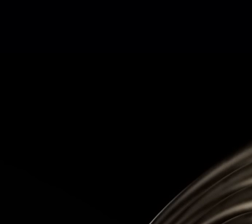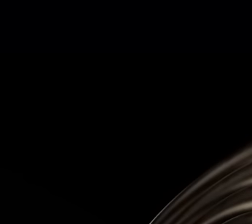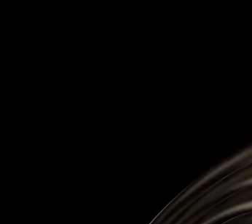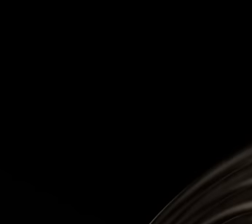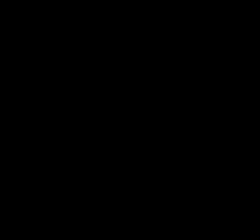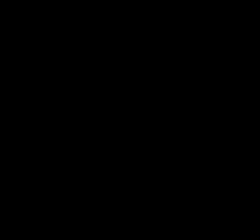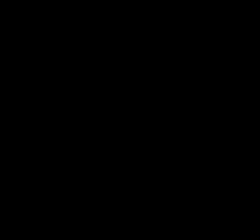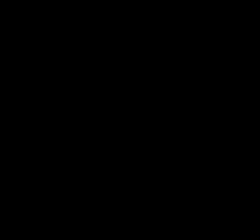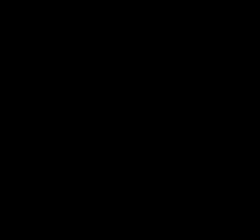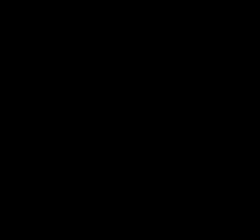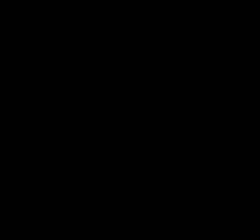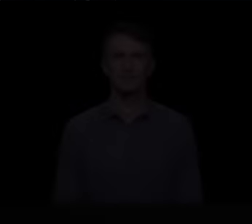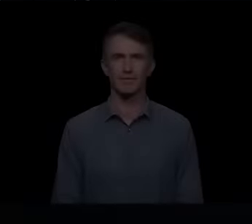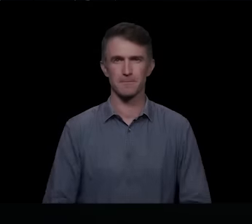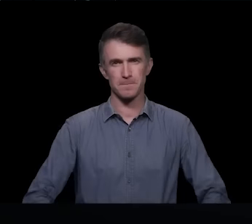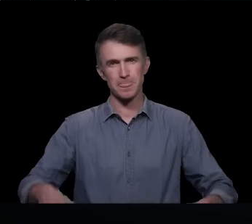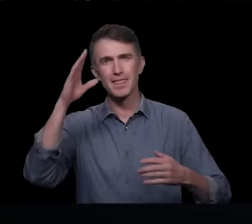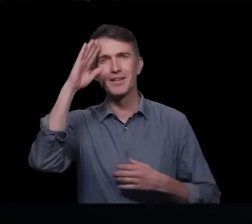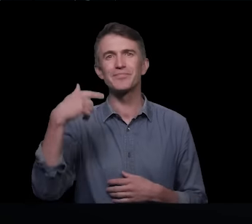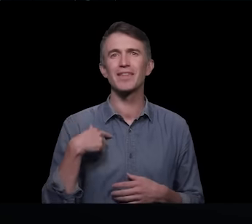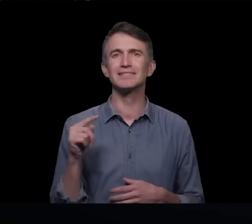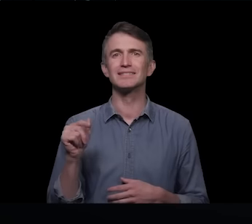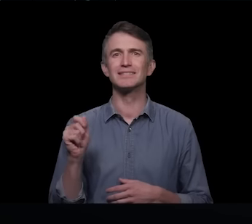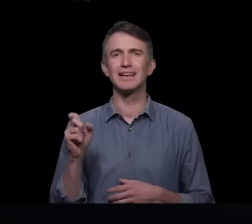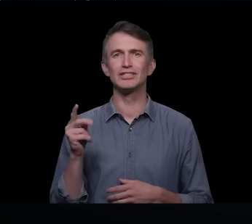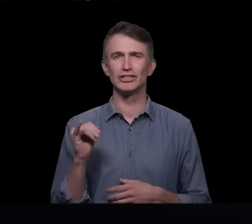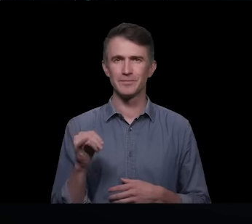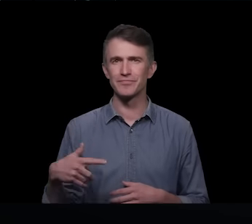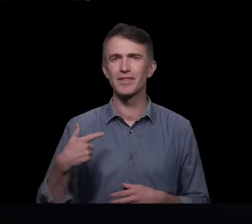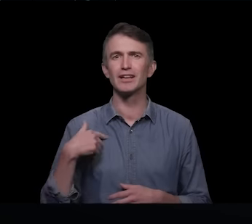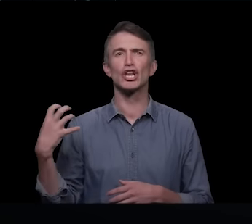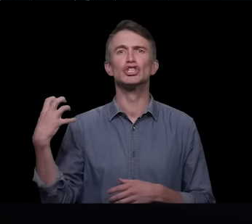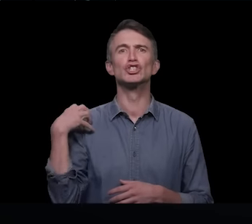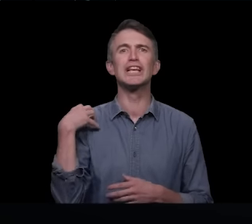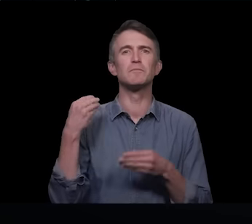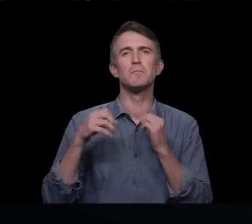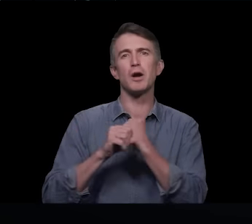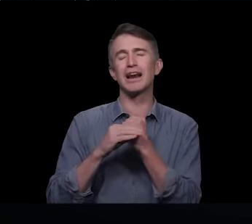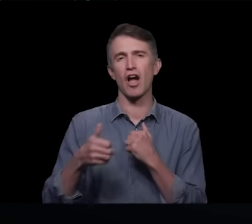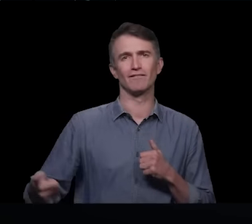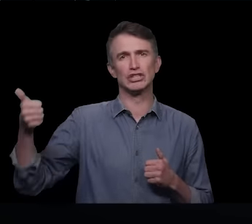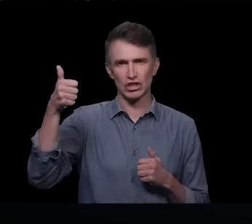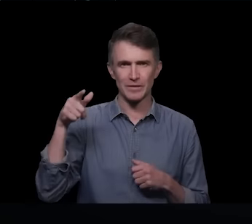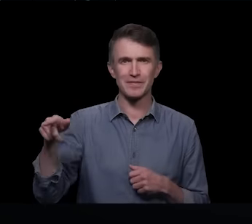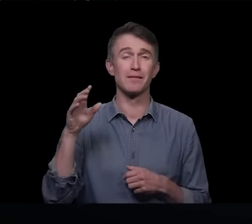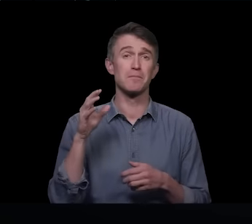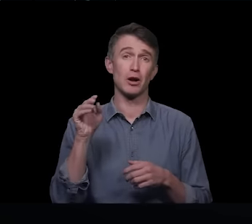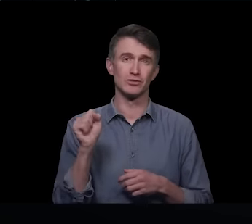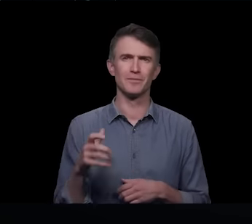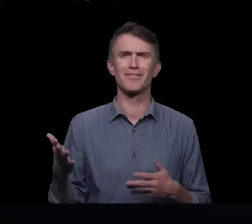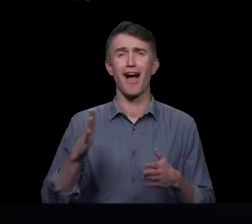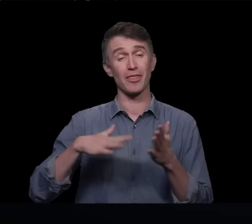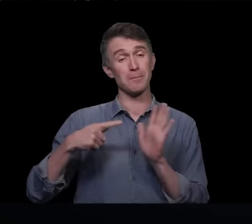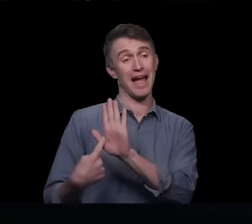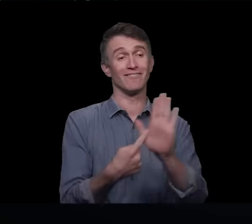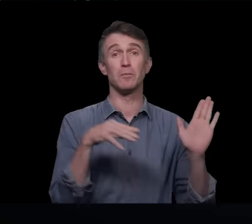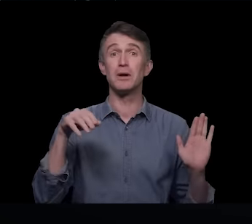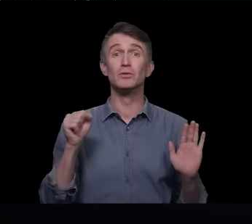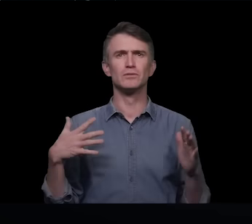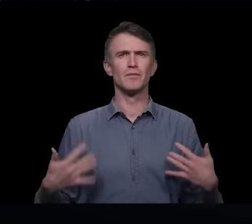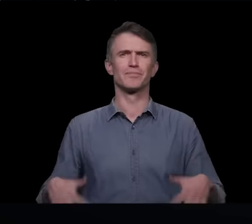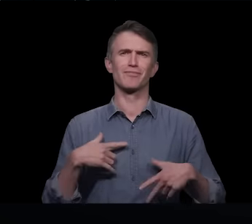Chief Marketing Officer, Microsoft. Hi, my name is Takeshi Numoto, and I'm the Chief Marketing Officer here at Microsoft. On behalf of